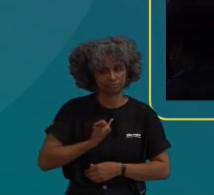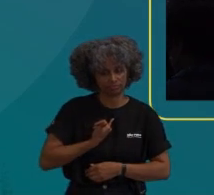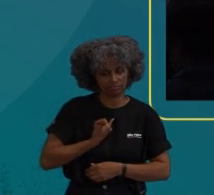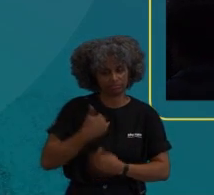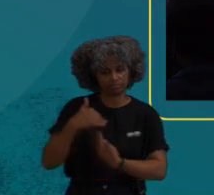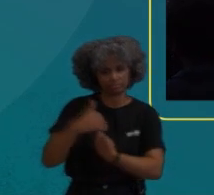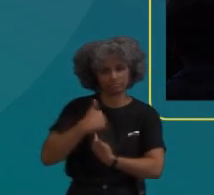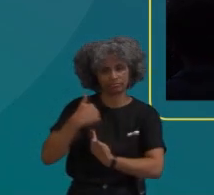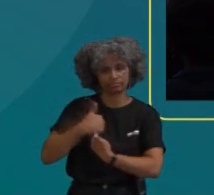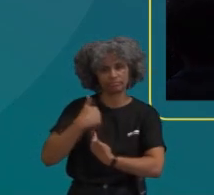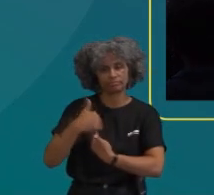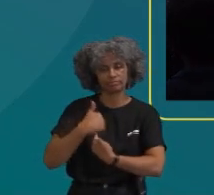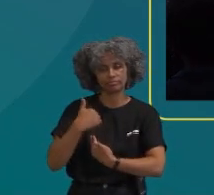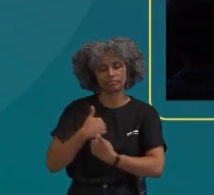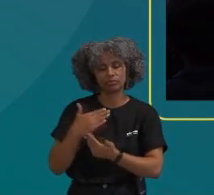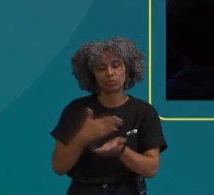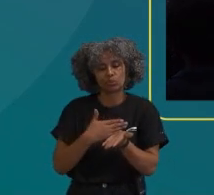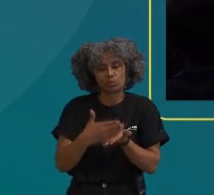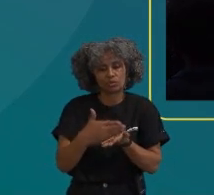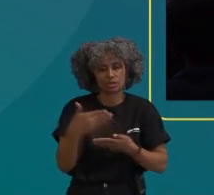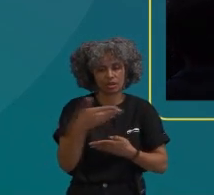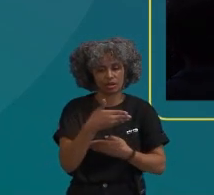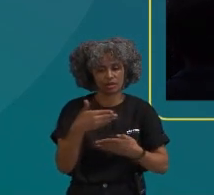start this panel discussion.